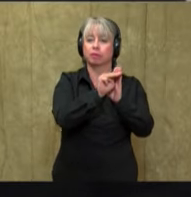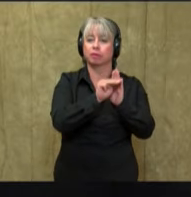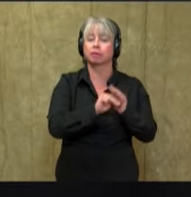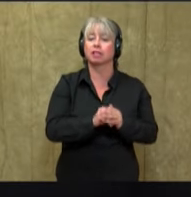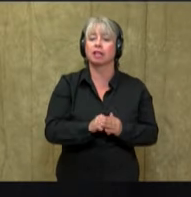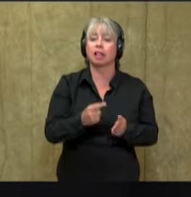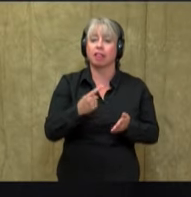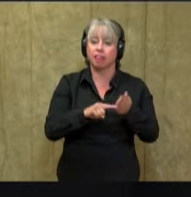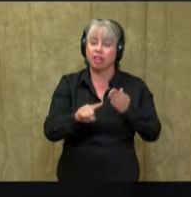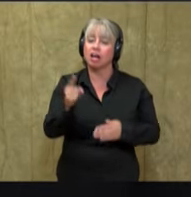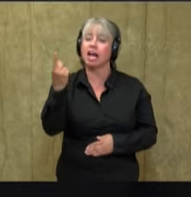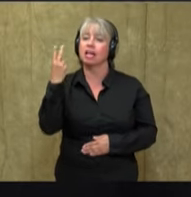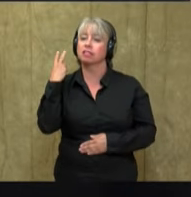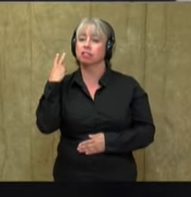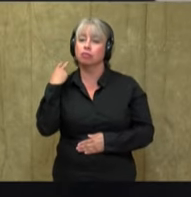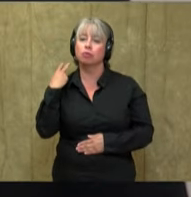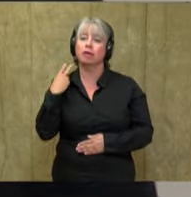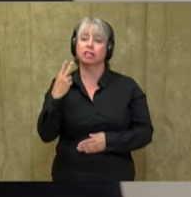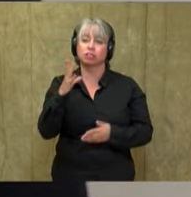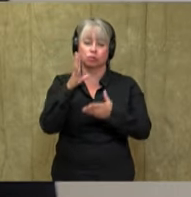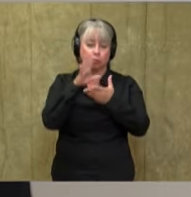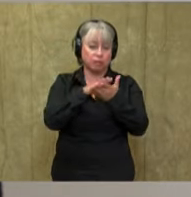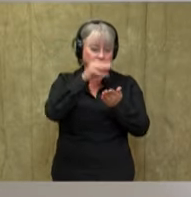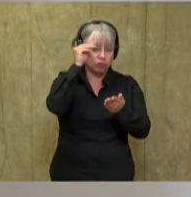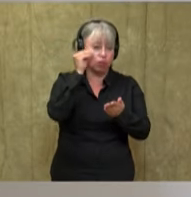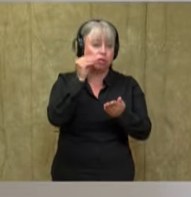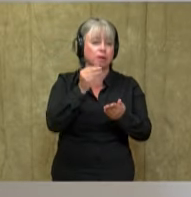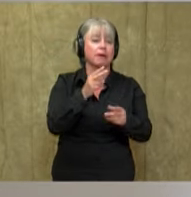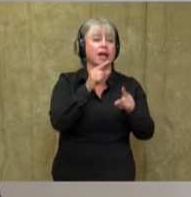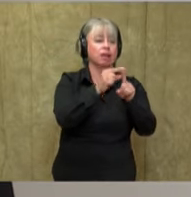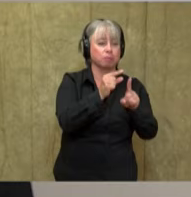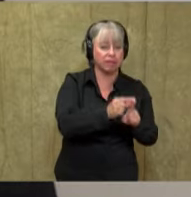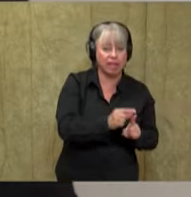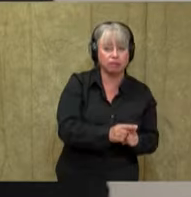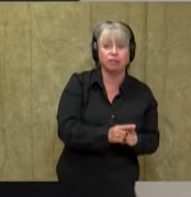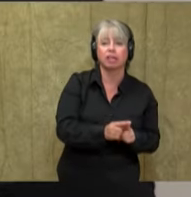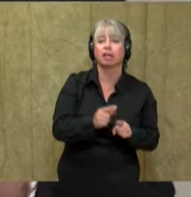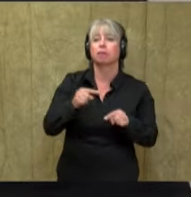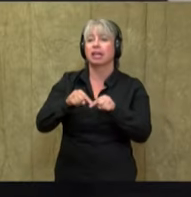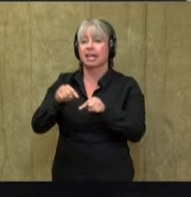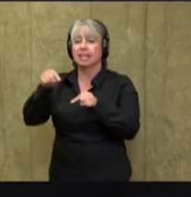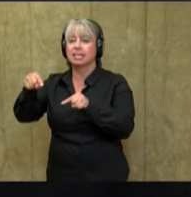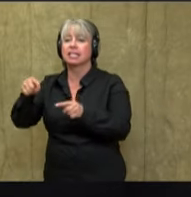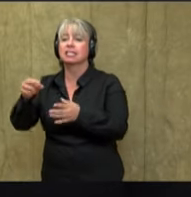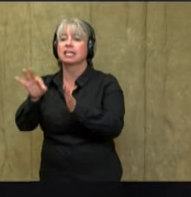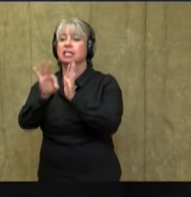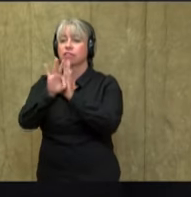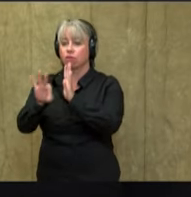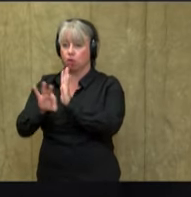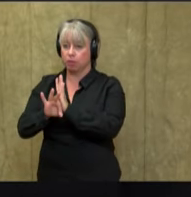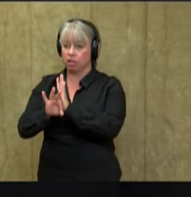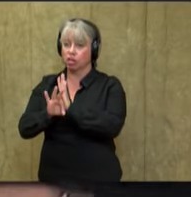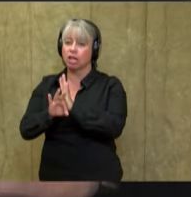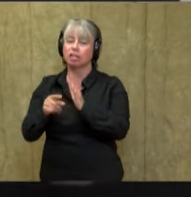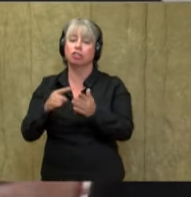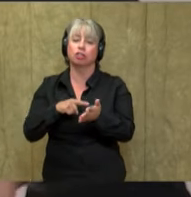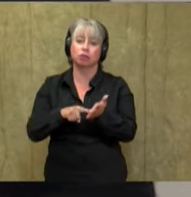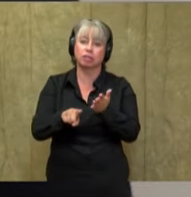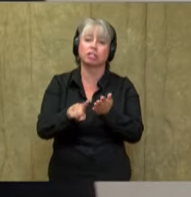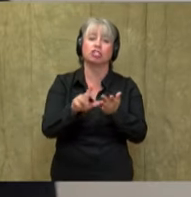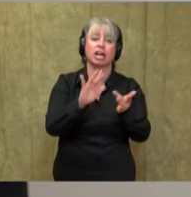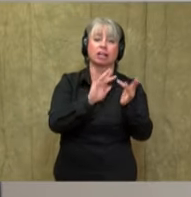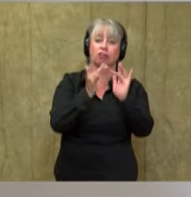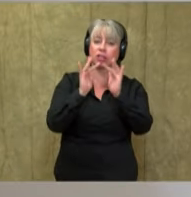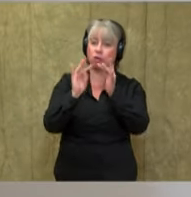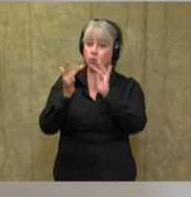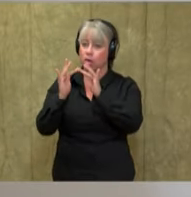last 2 weeks, we learned about Pythagorean theorem and distance formula. You can go check it out on Mobile County's Facebook